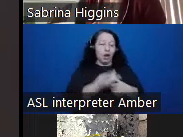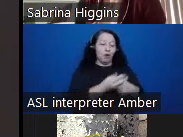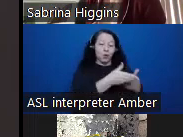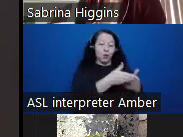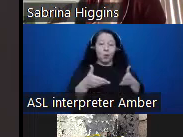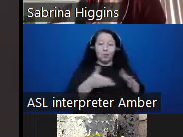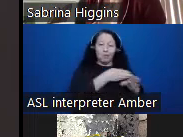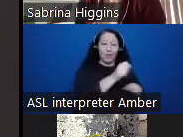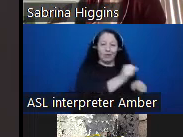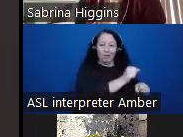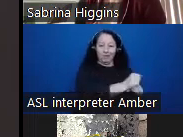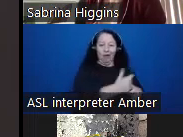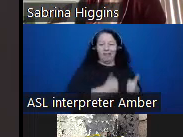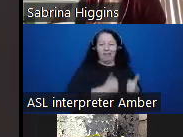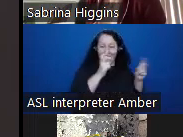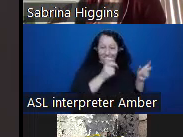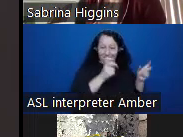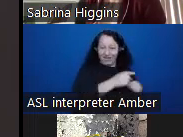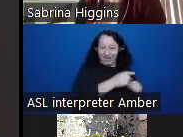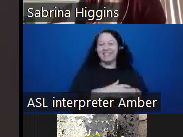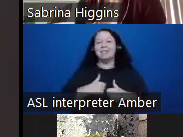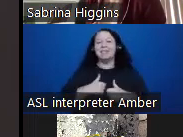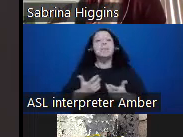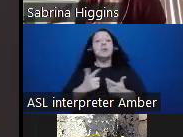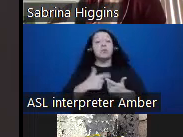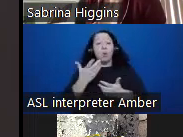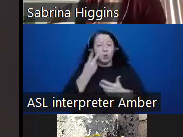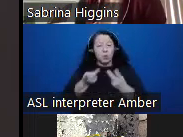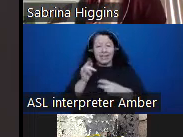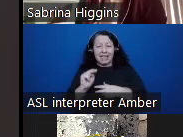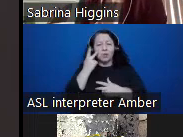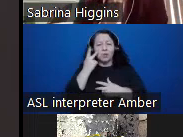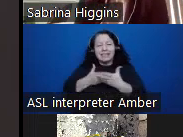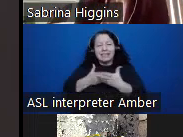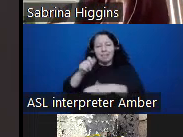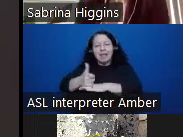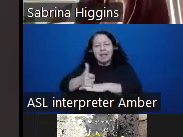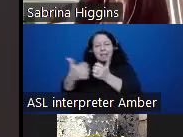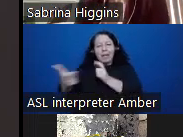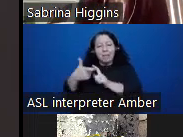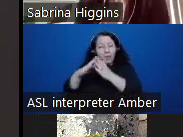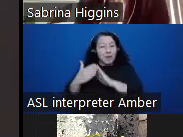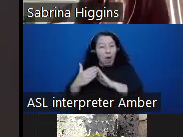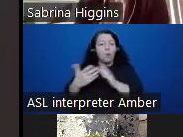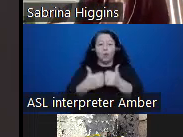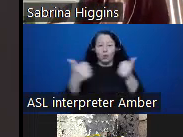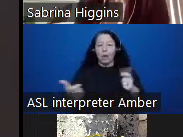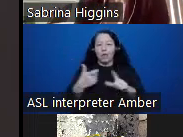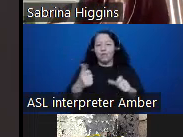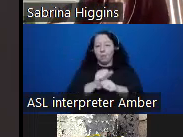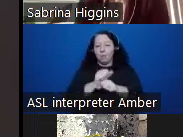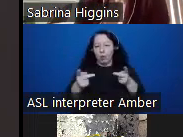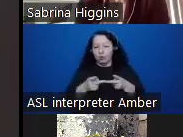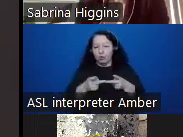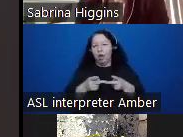it looks like maybe the kilns are positioned outside of town, so separate from the workshop structure itself. So